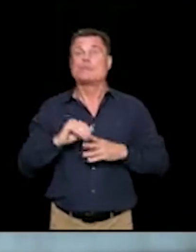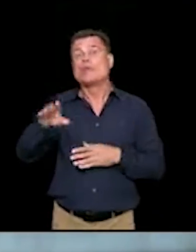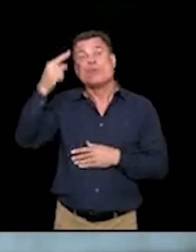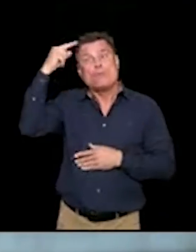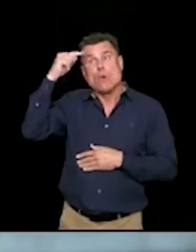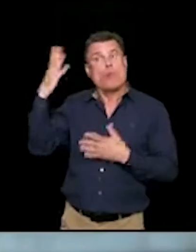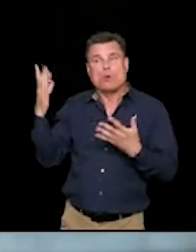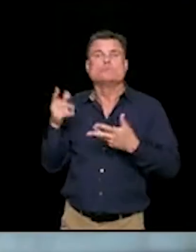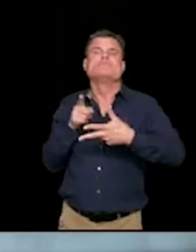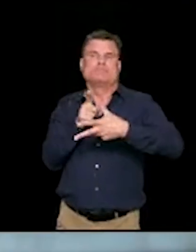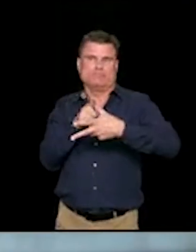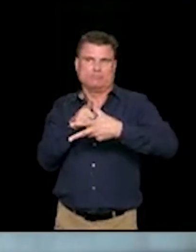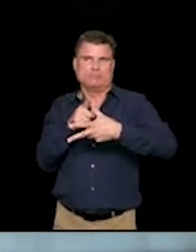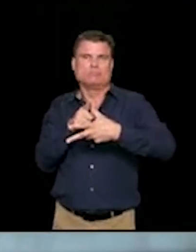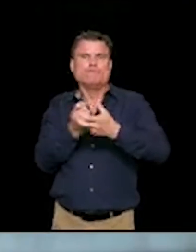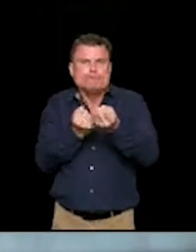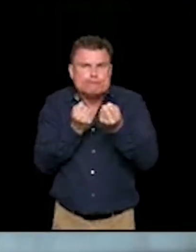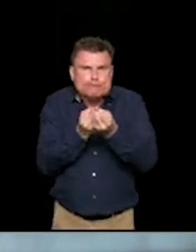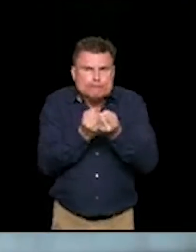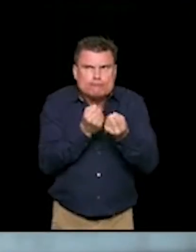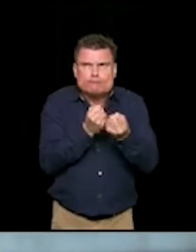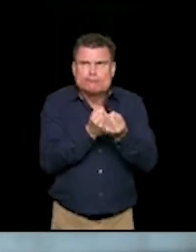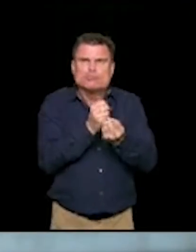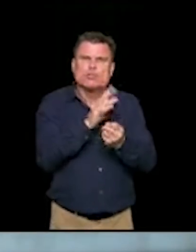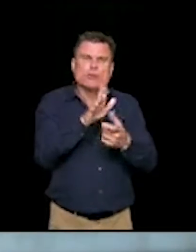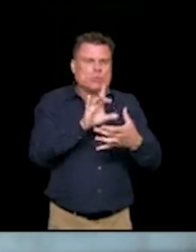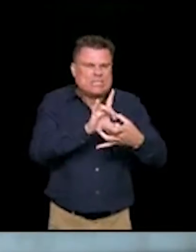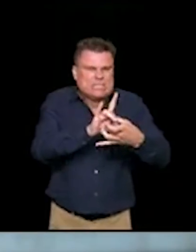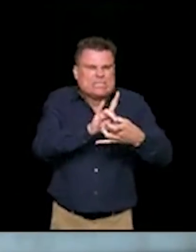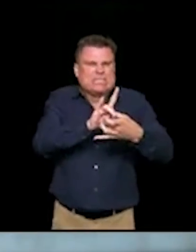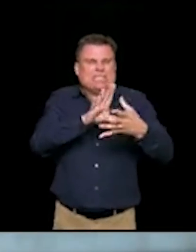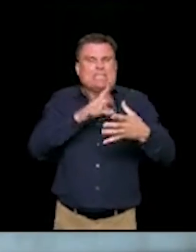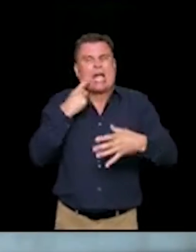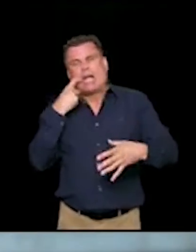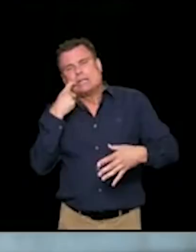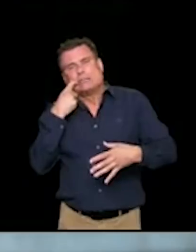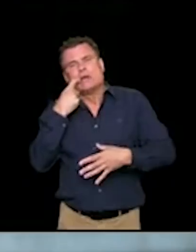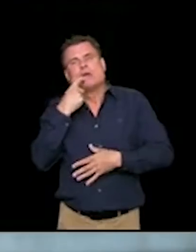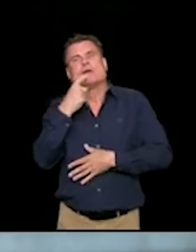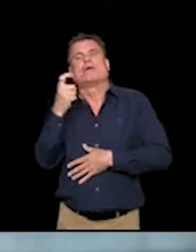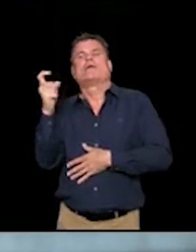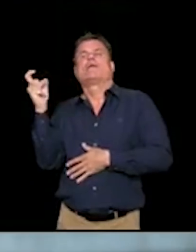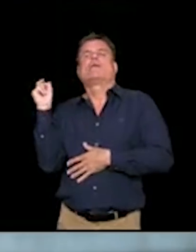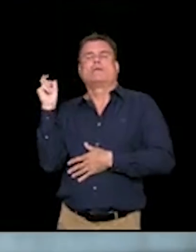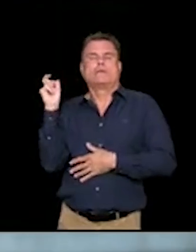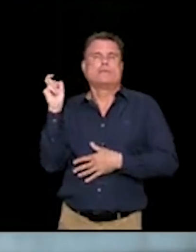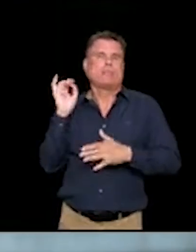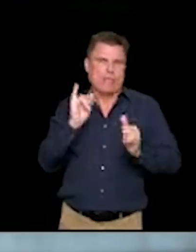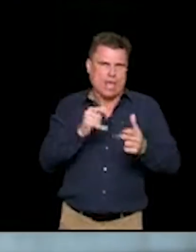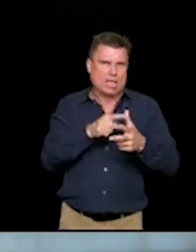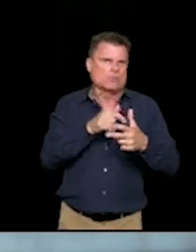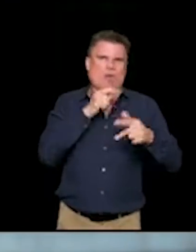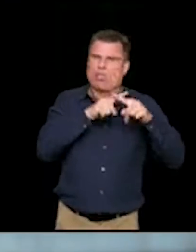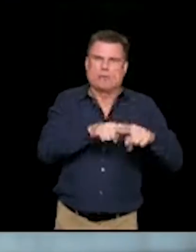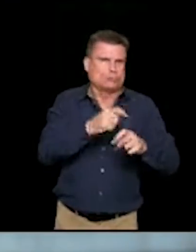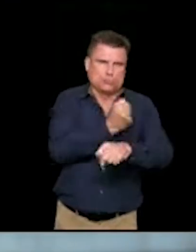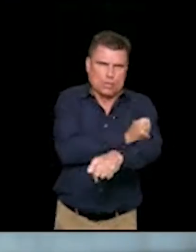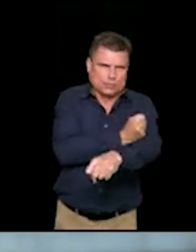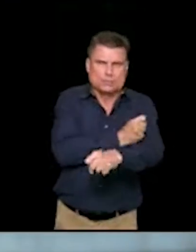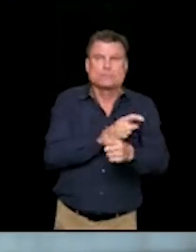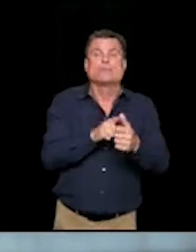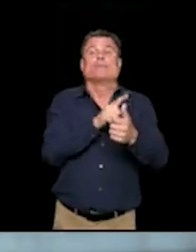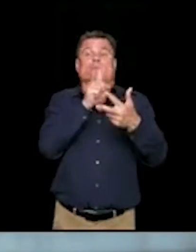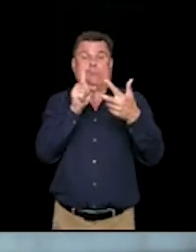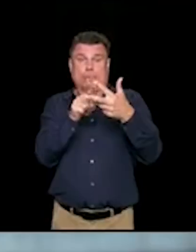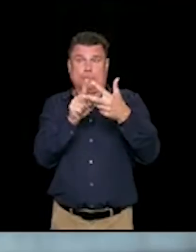These beds will include withdrawal management and detox spaces where youth can get the medical attention that they need to manage withdrawal and